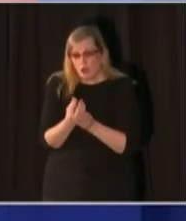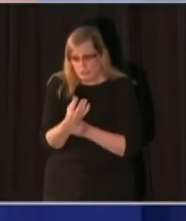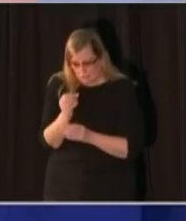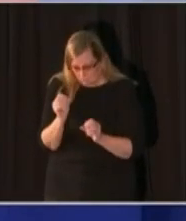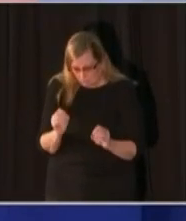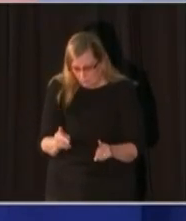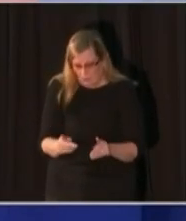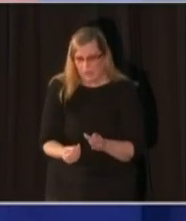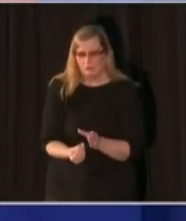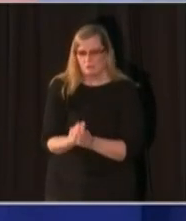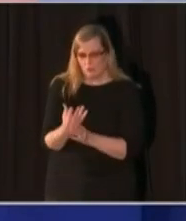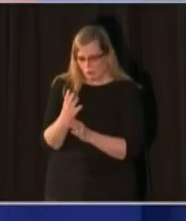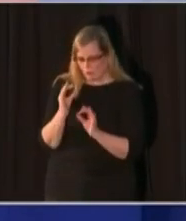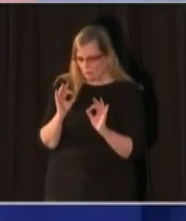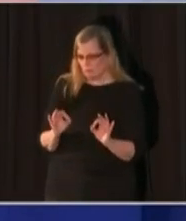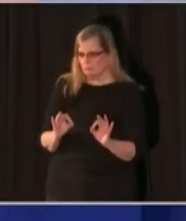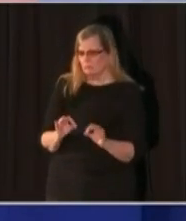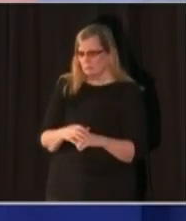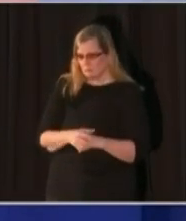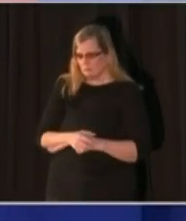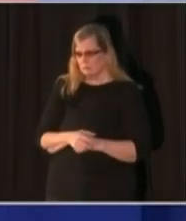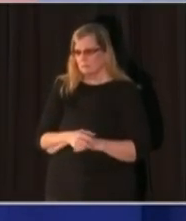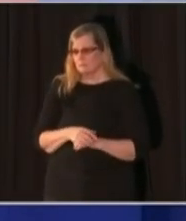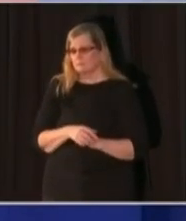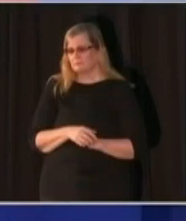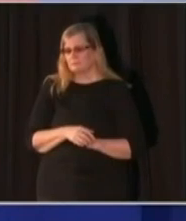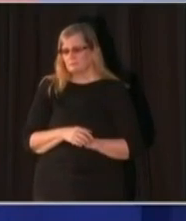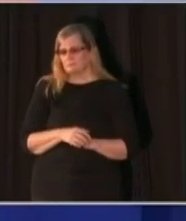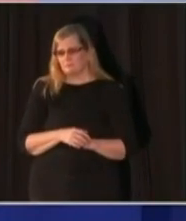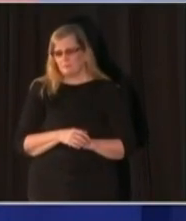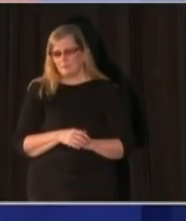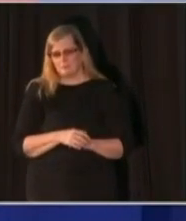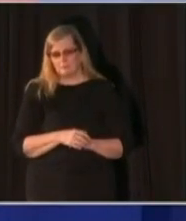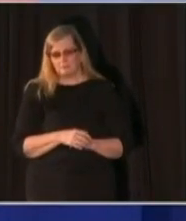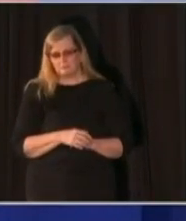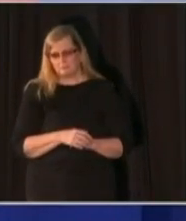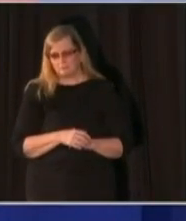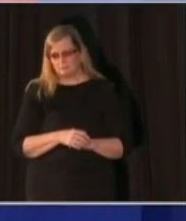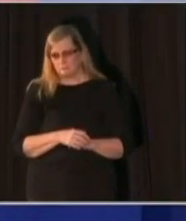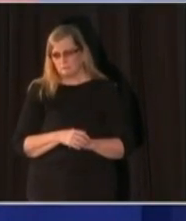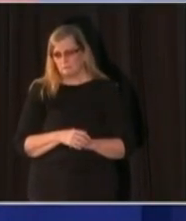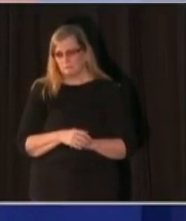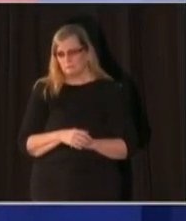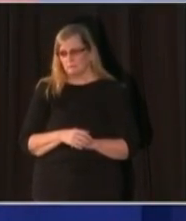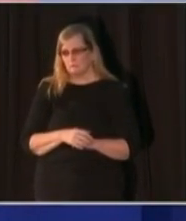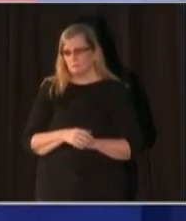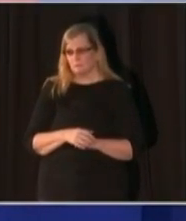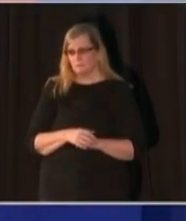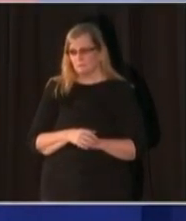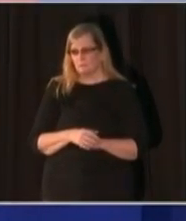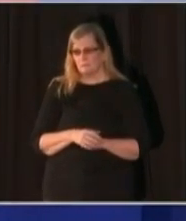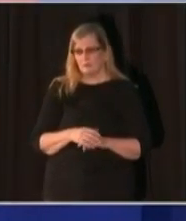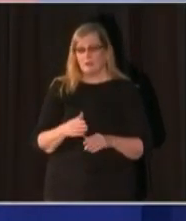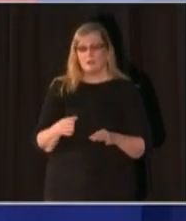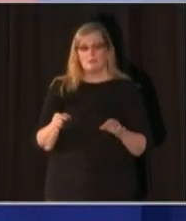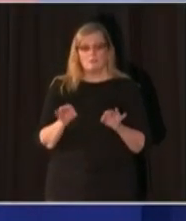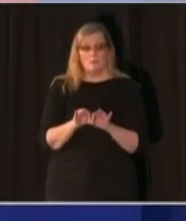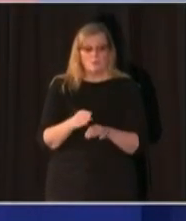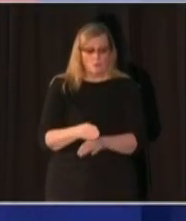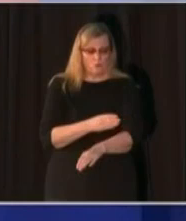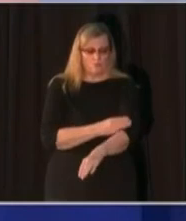Now we want to move to talking about enhanced food access. We are working